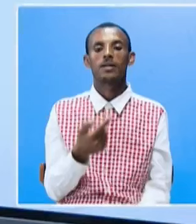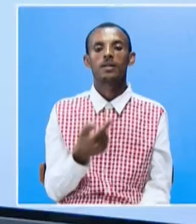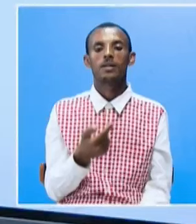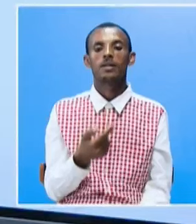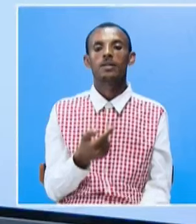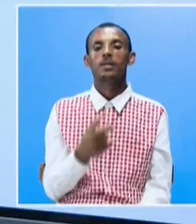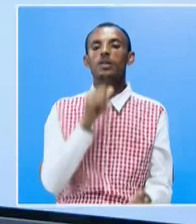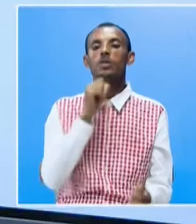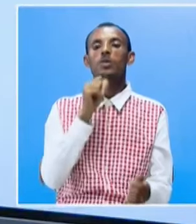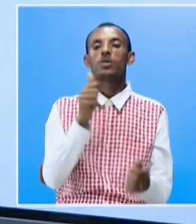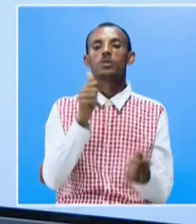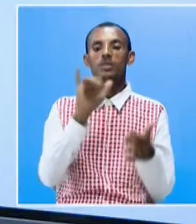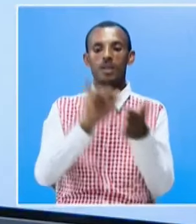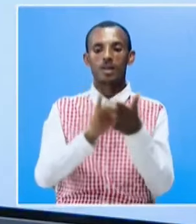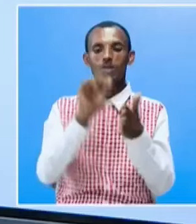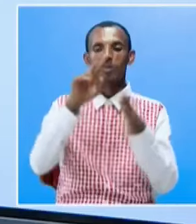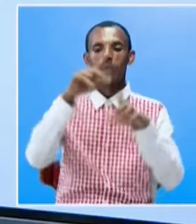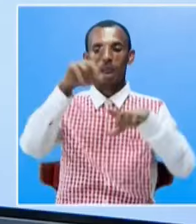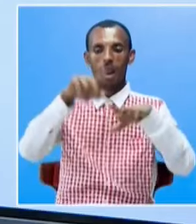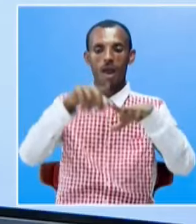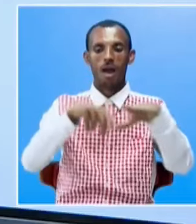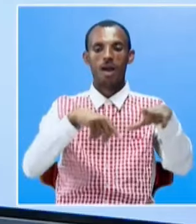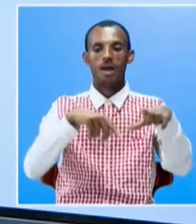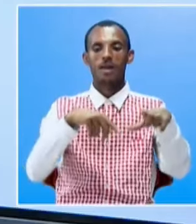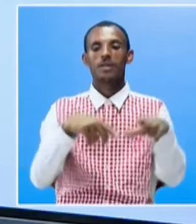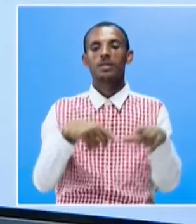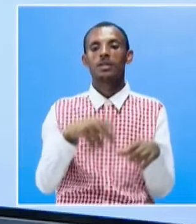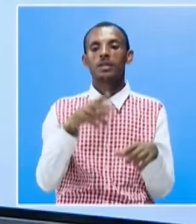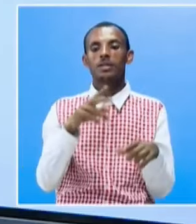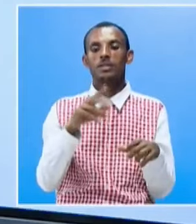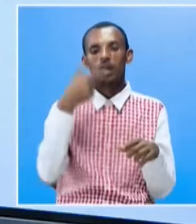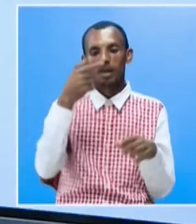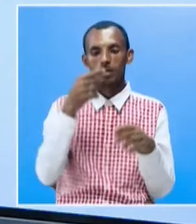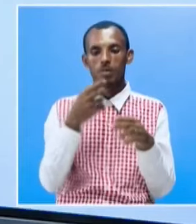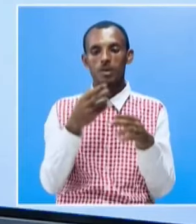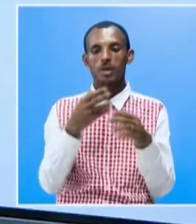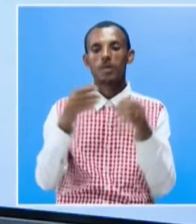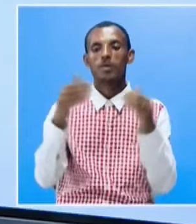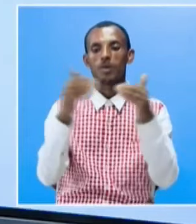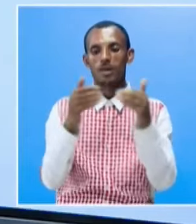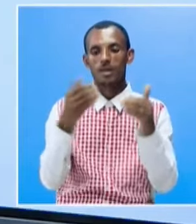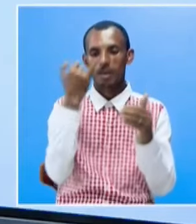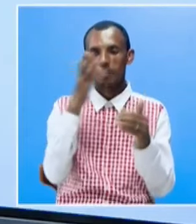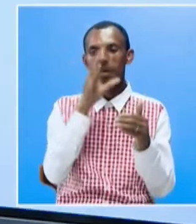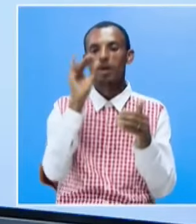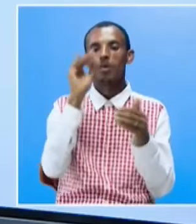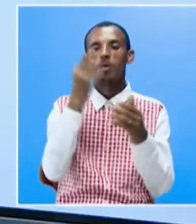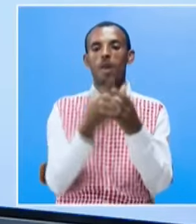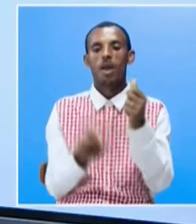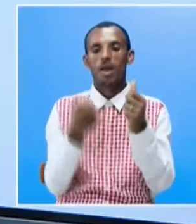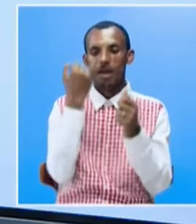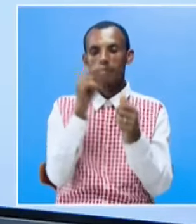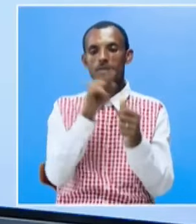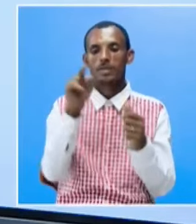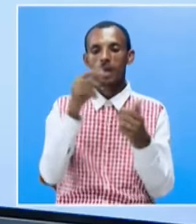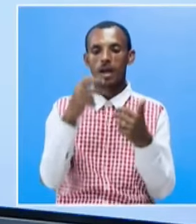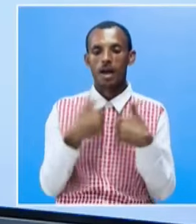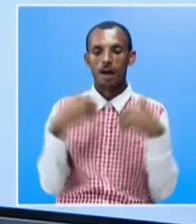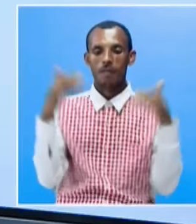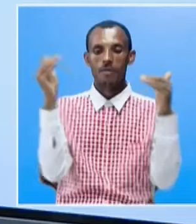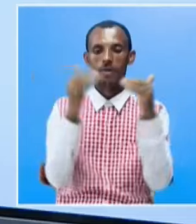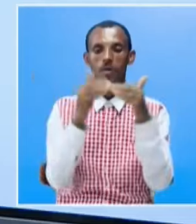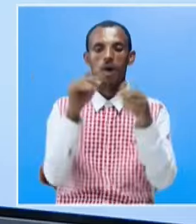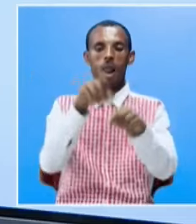note that two line segments are said to be congruent if and only if they have